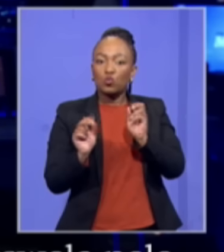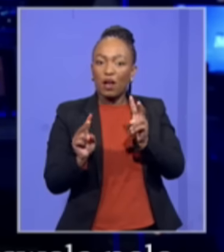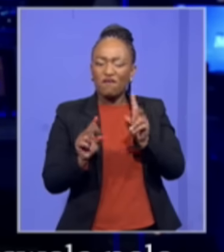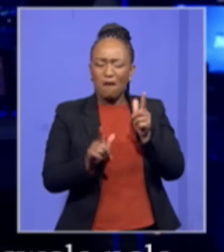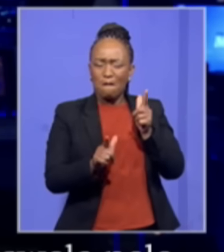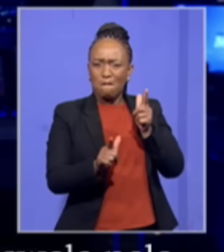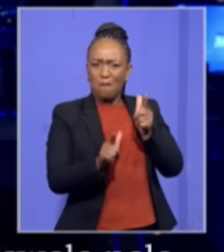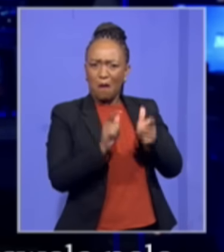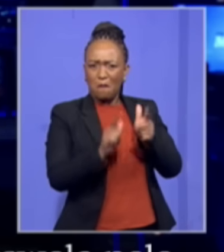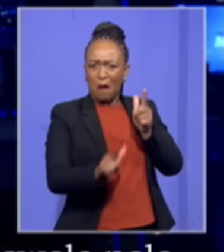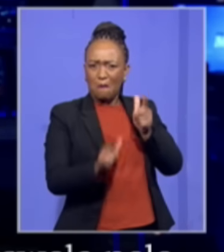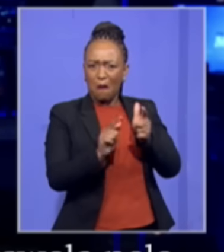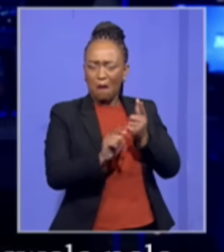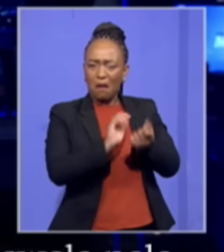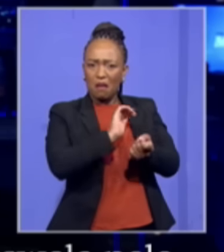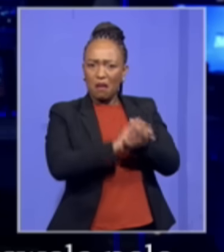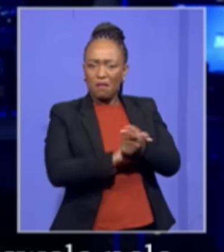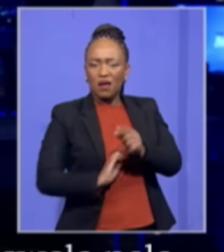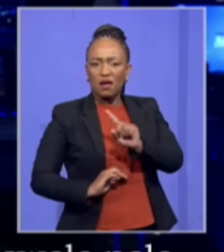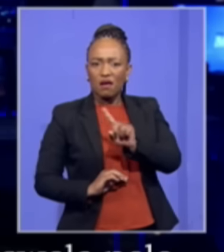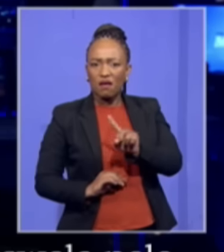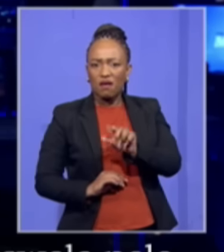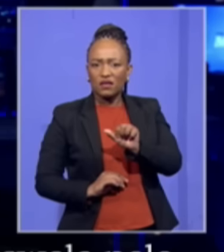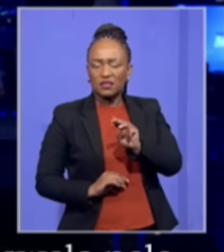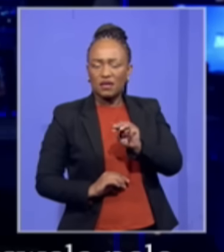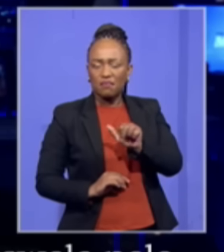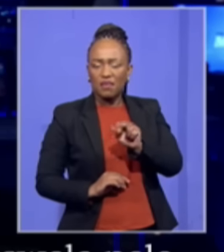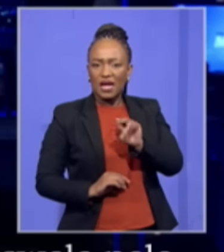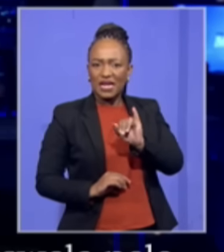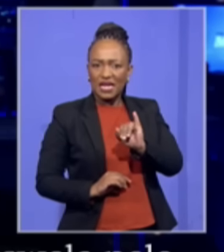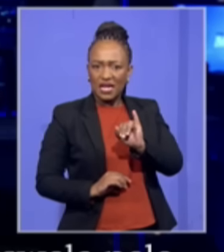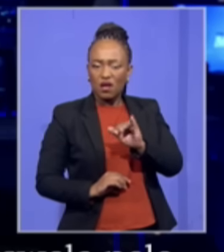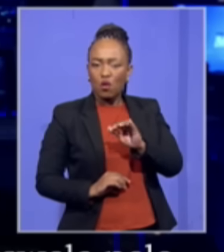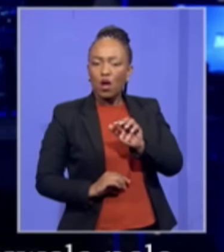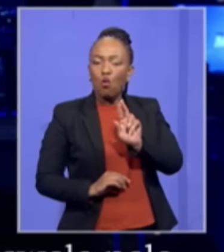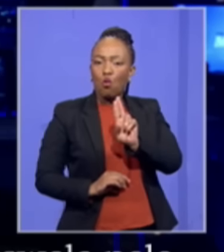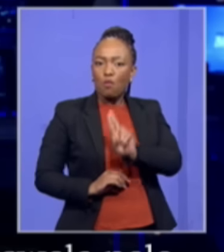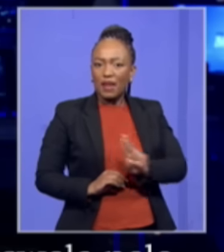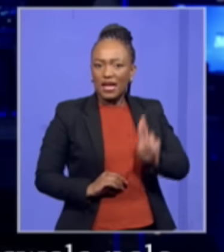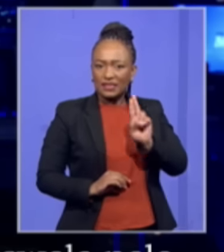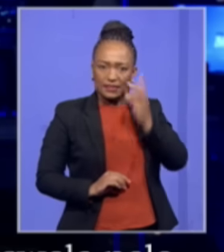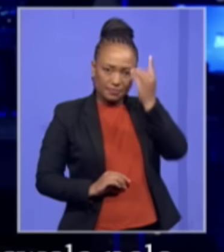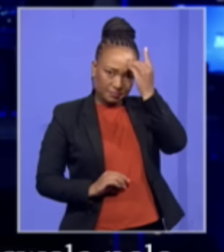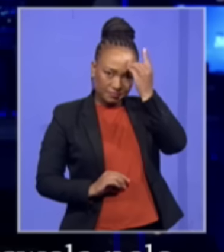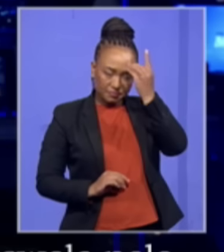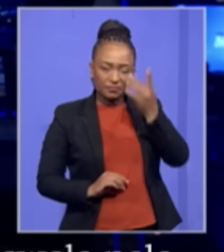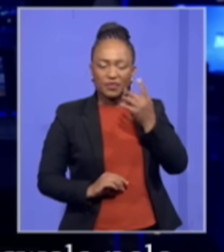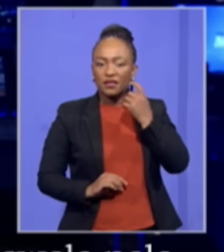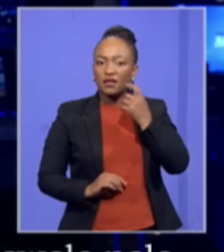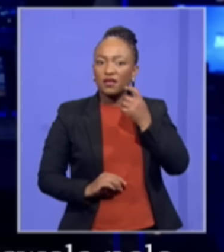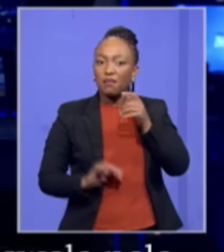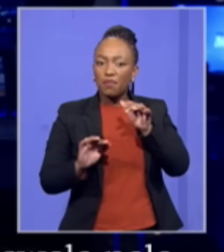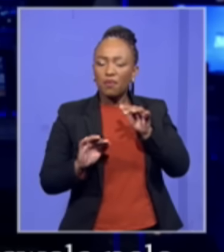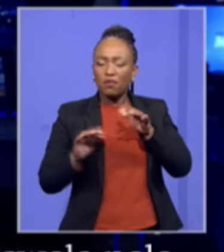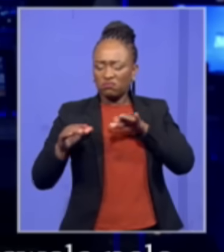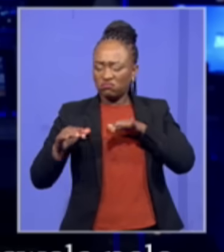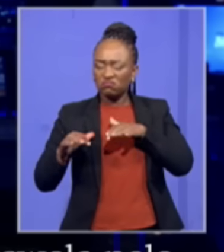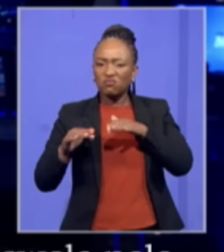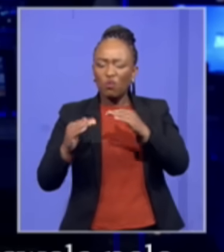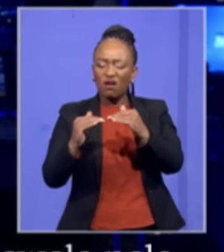Zamani Transit e Umlazi ka borwa ba Durban ka Labohlano bosiu. Banna ba neng ba hlometse ba ile ba itshohlometsa ntlong e